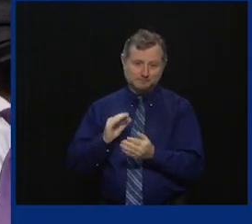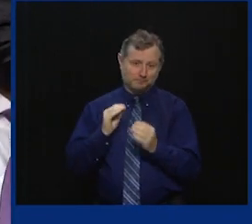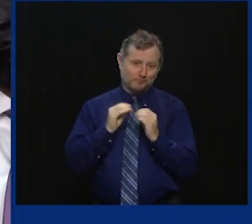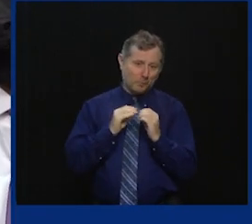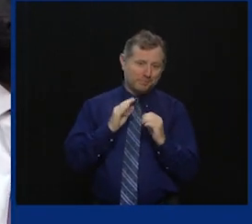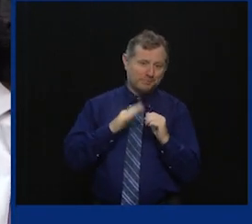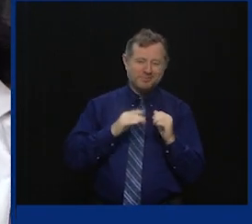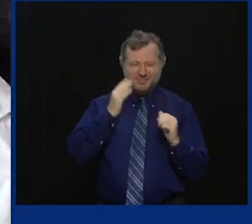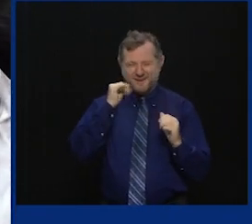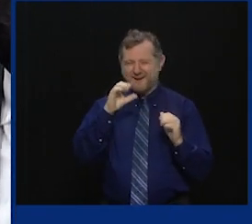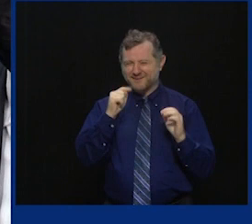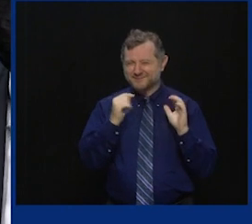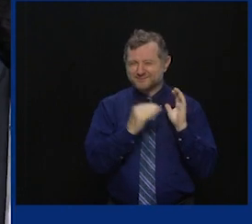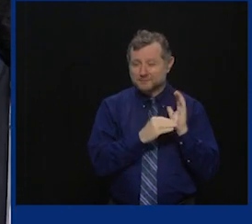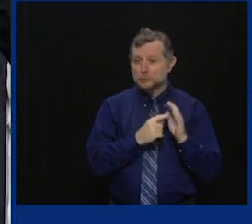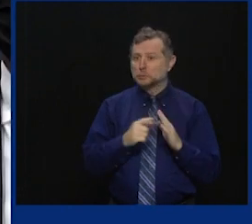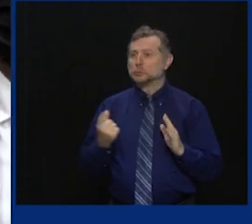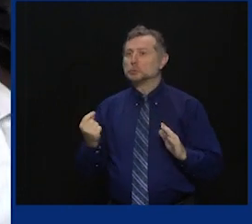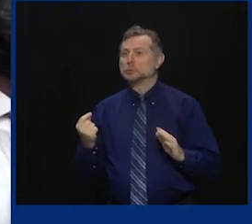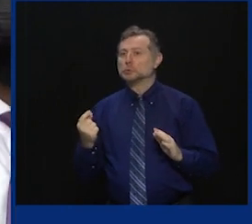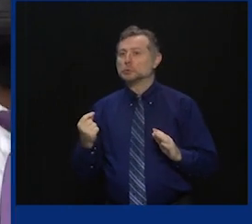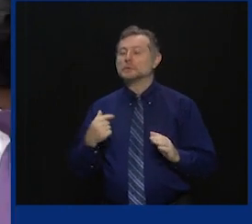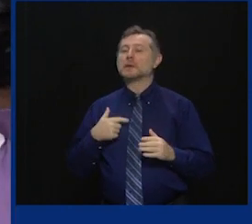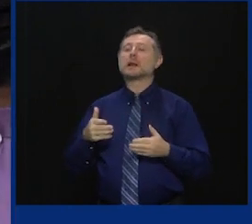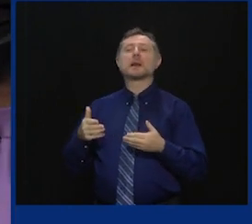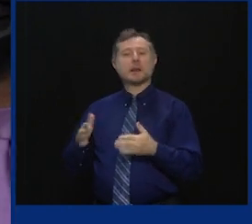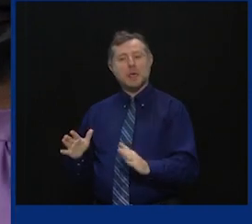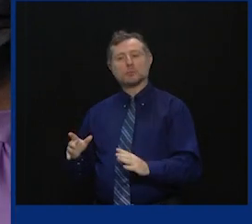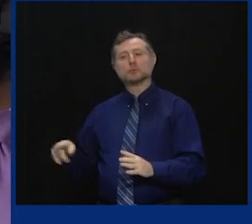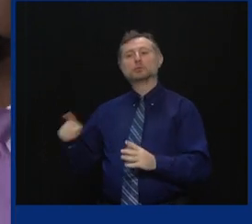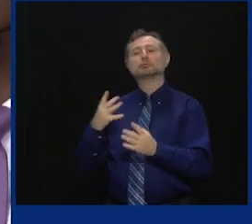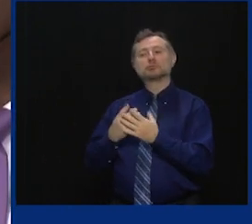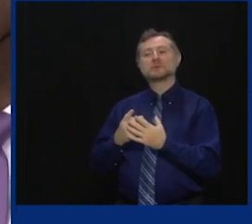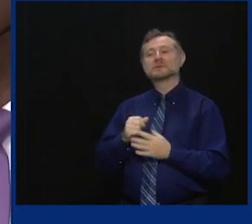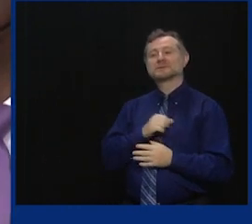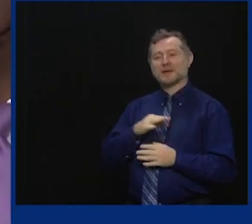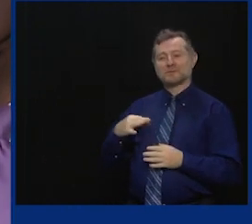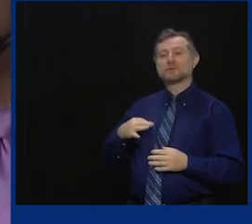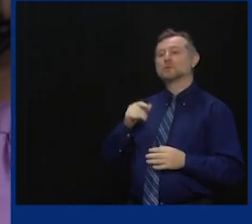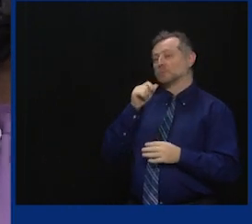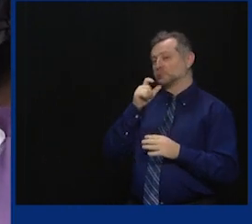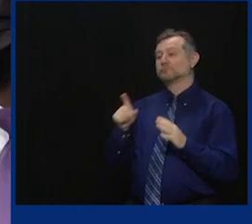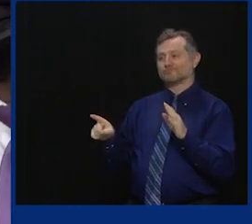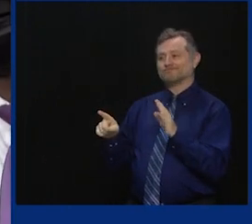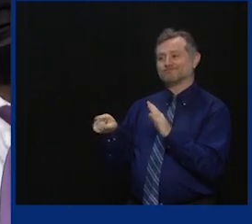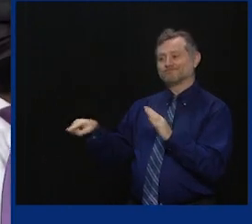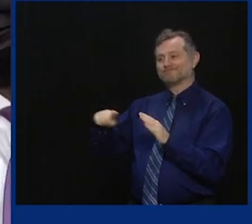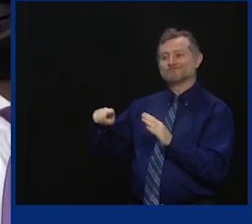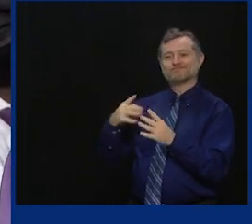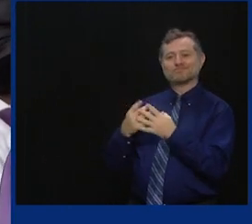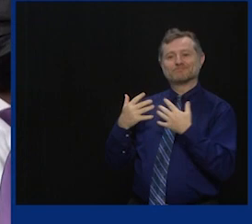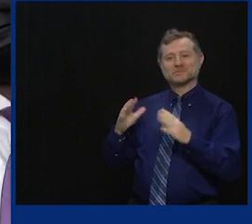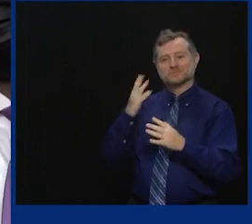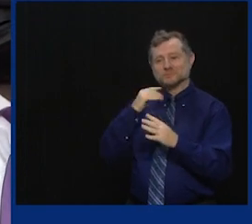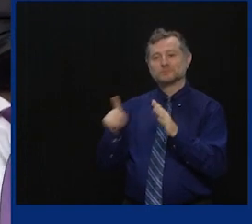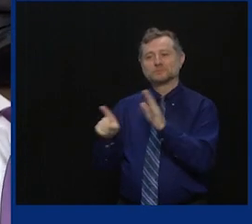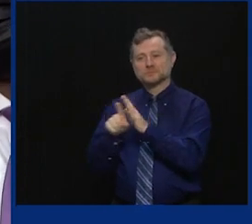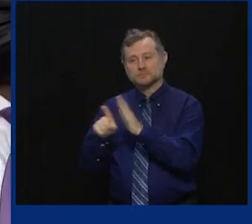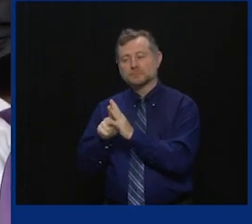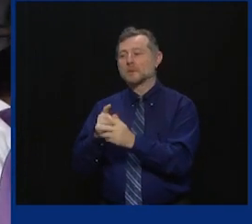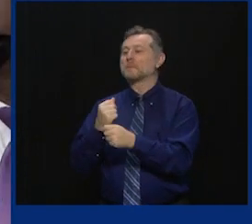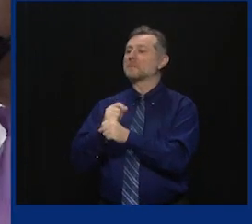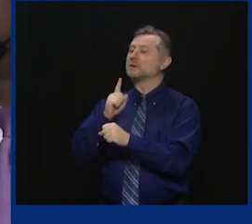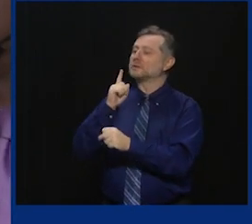to allow the correctional staff that is reporting to work to keep us safe. The gang violence will be reduced. There's